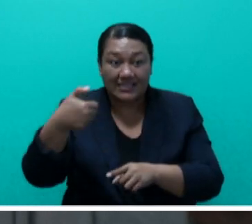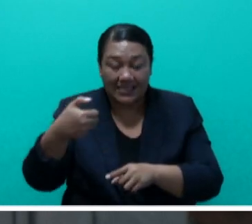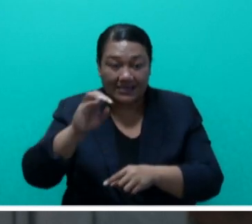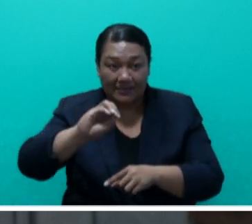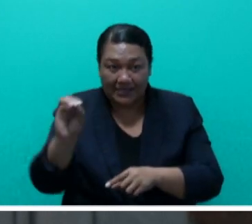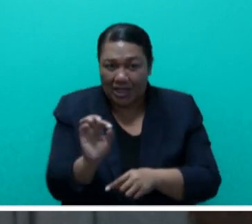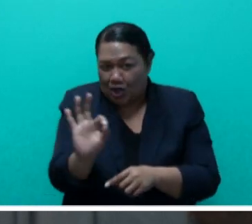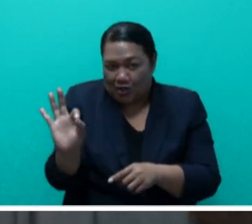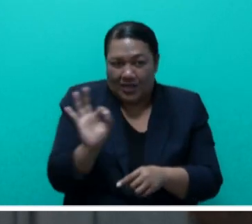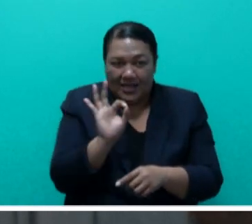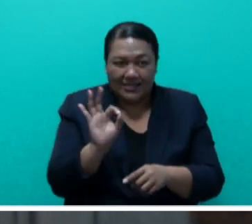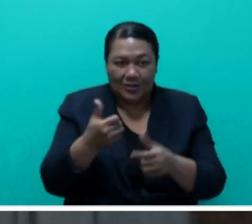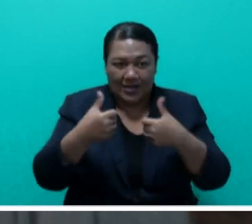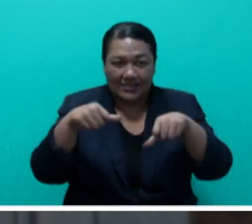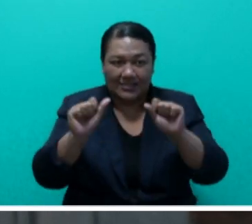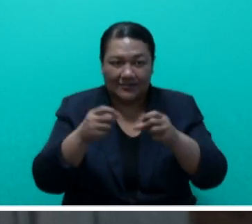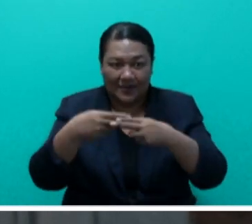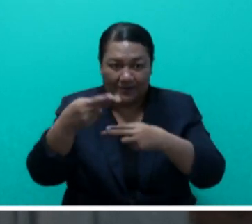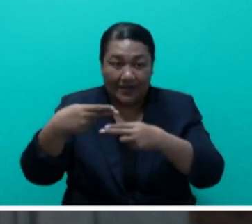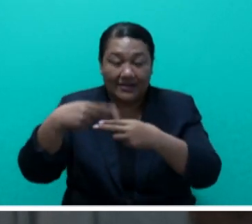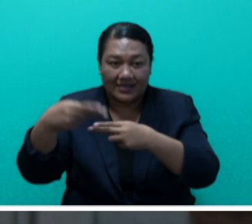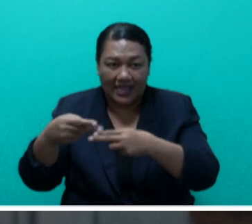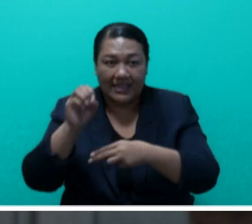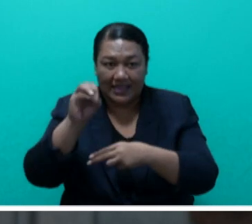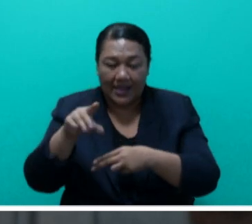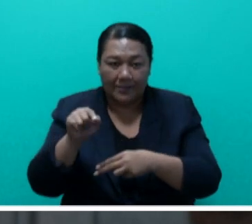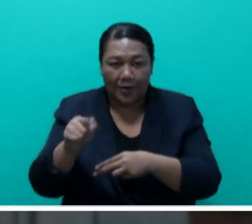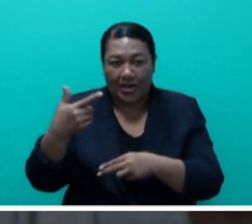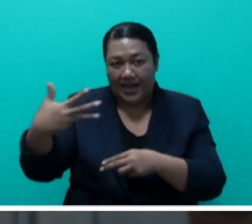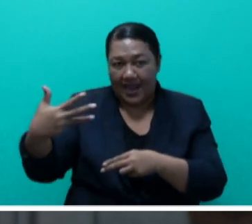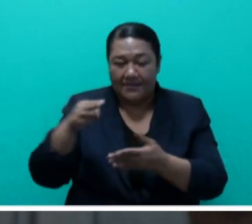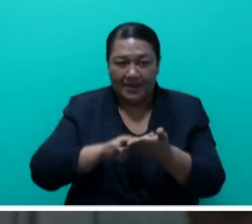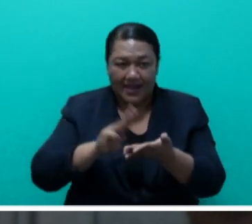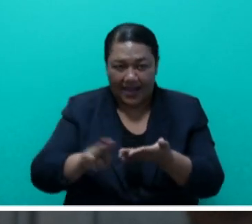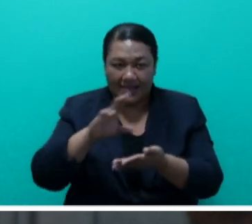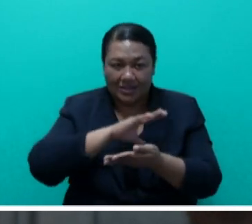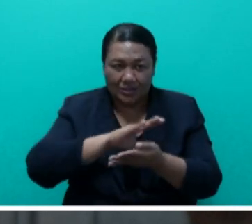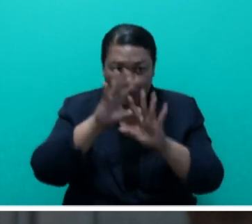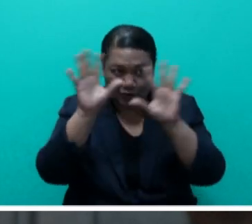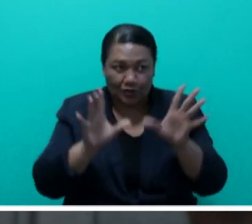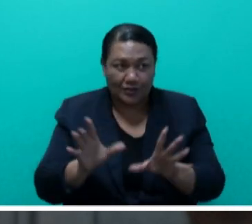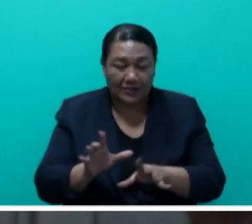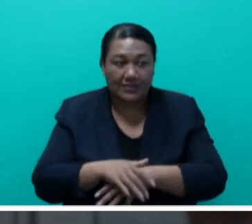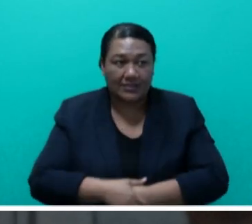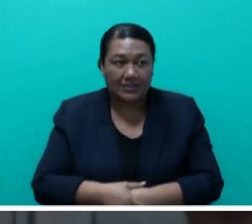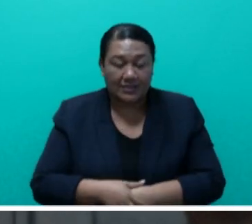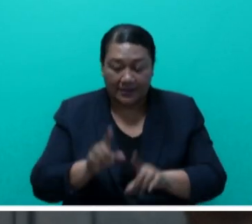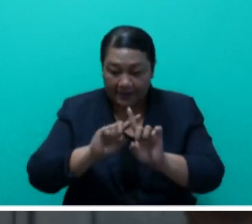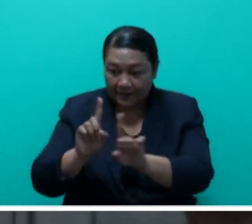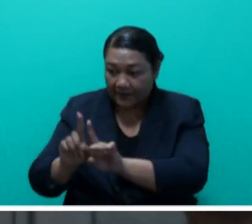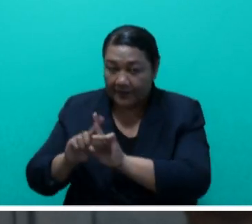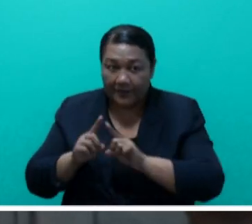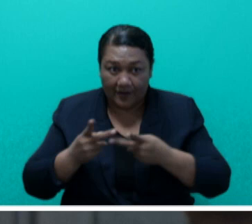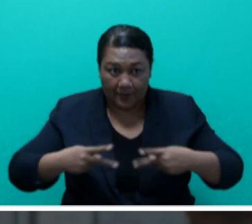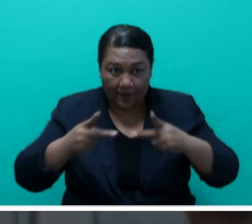to be achieved with its 10.9 million trees. A further breakdown of trees across various provinces can